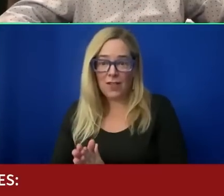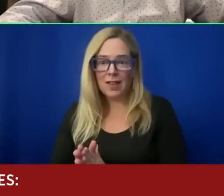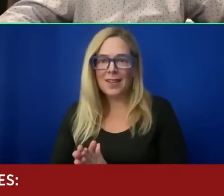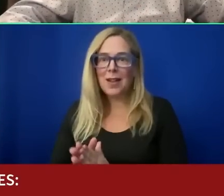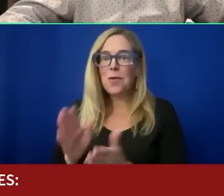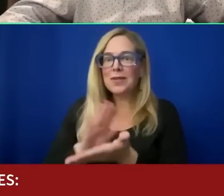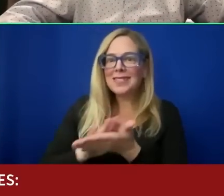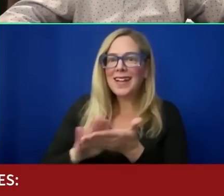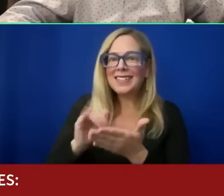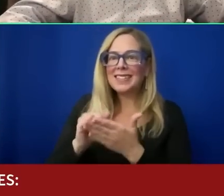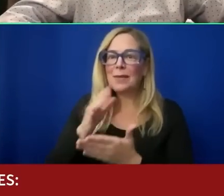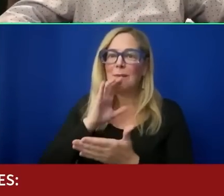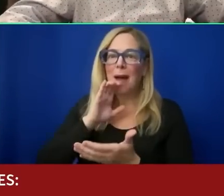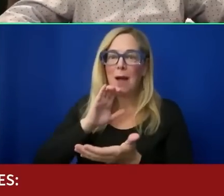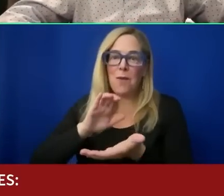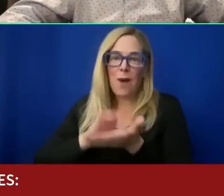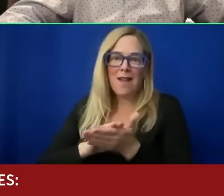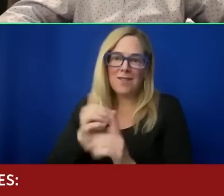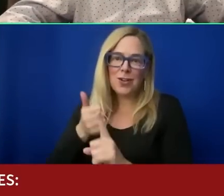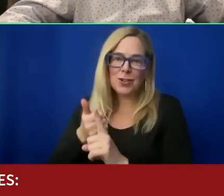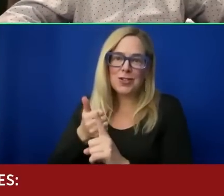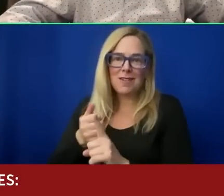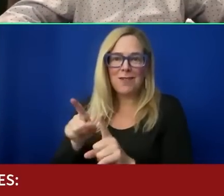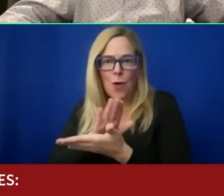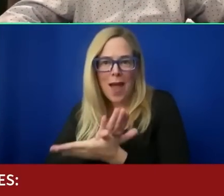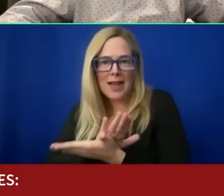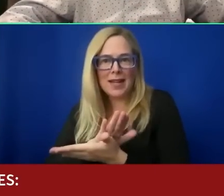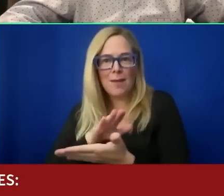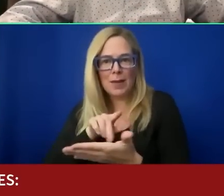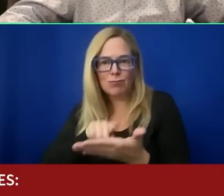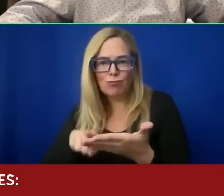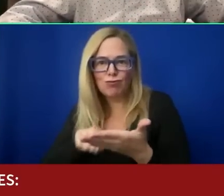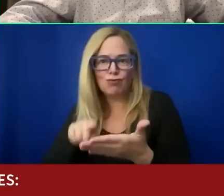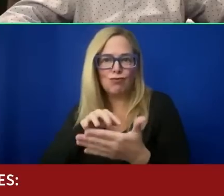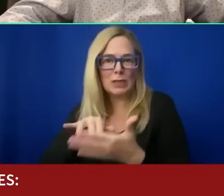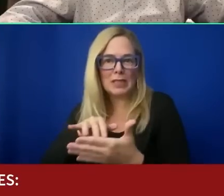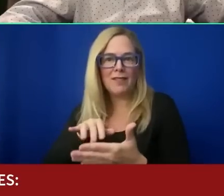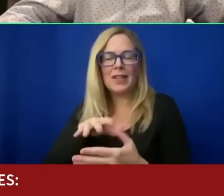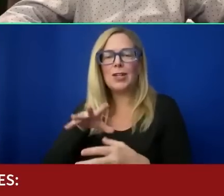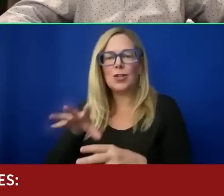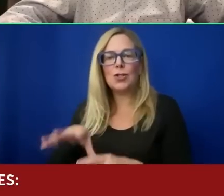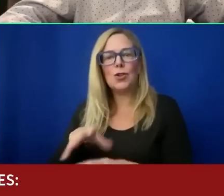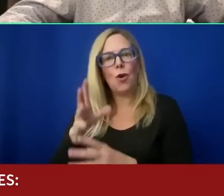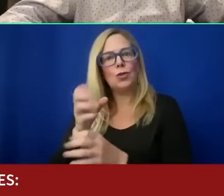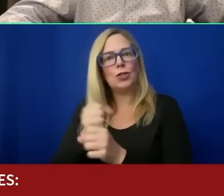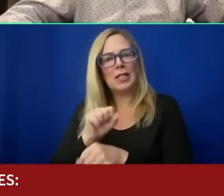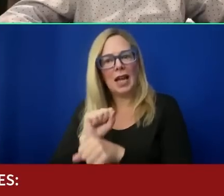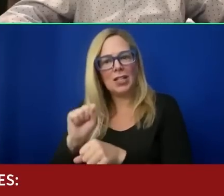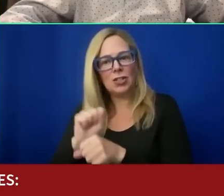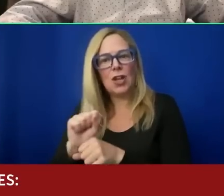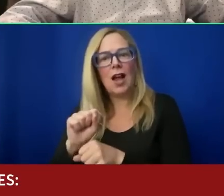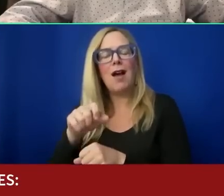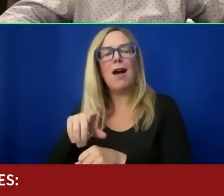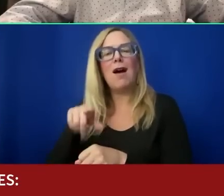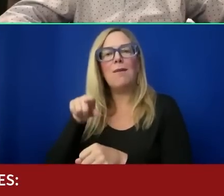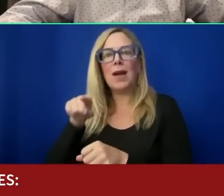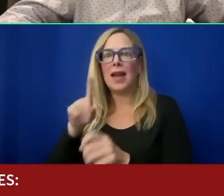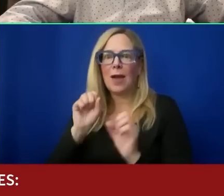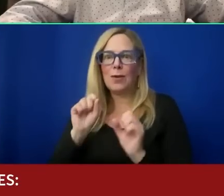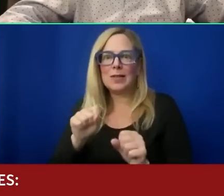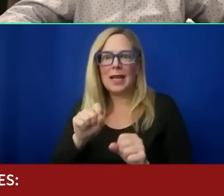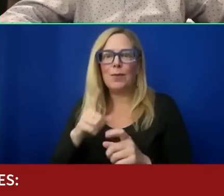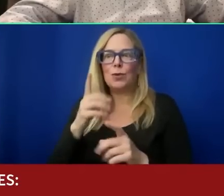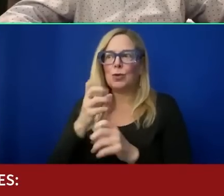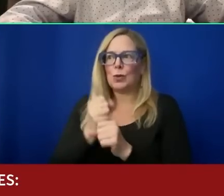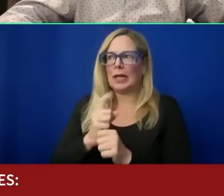she took a job in Philadelphia where I could get really good trans competent kidney care. And that's the reason, one of the